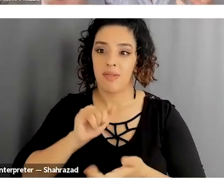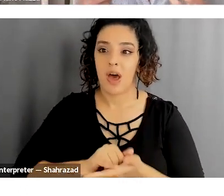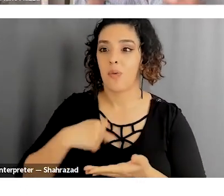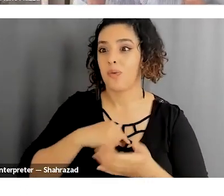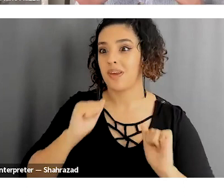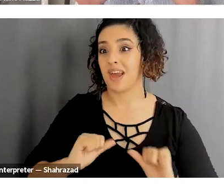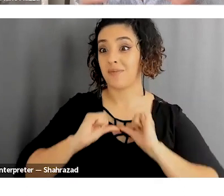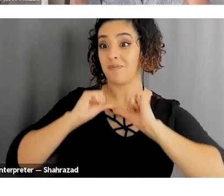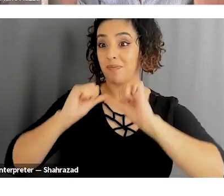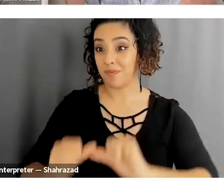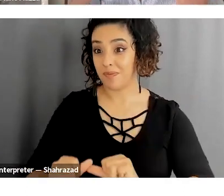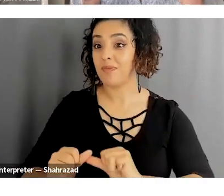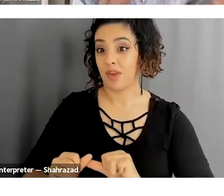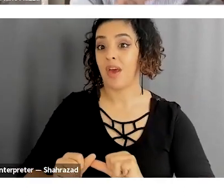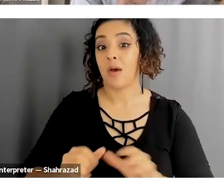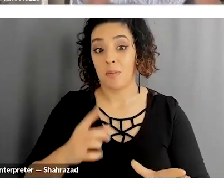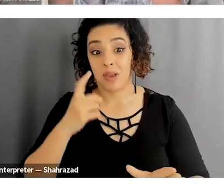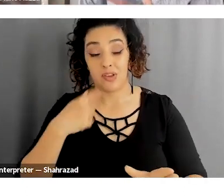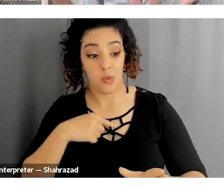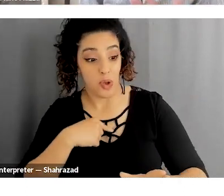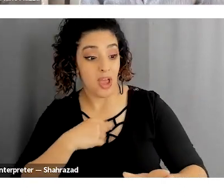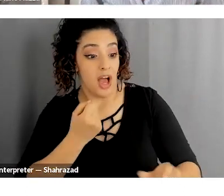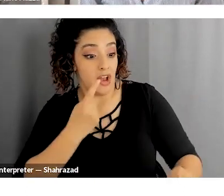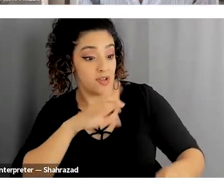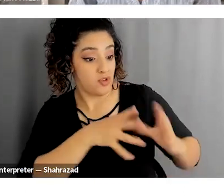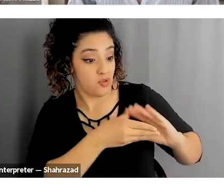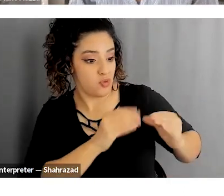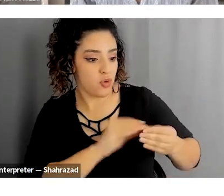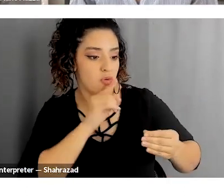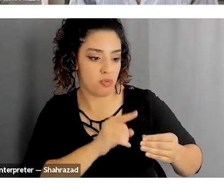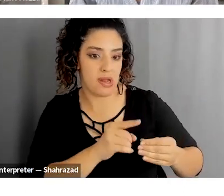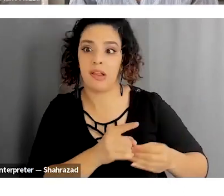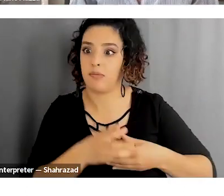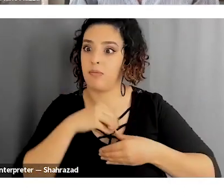curating and crafting truthfully the story that took to make them.